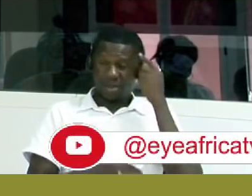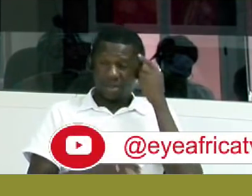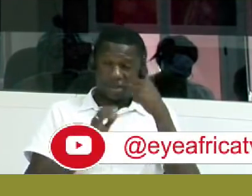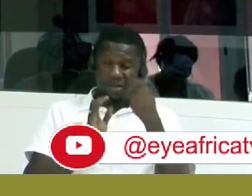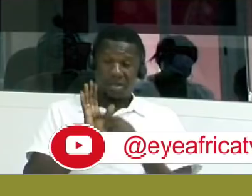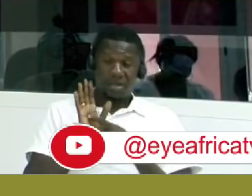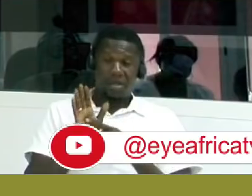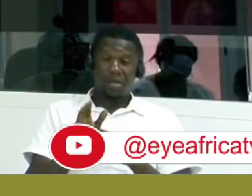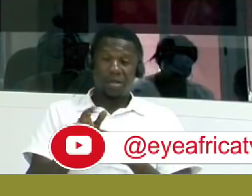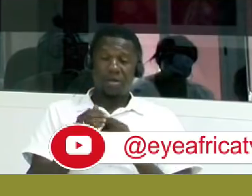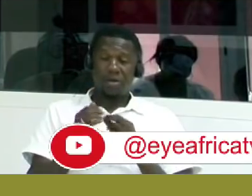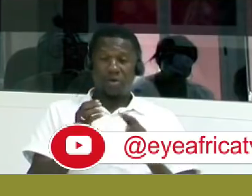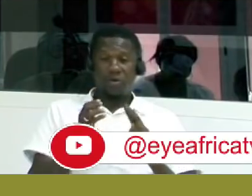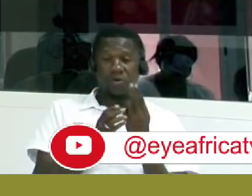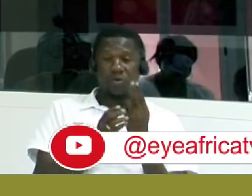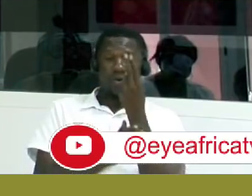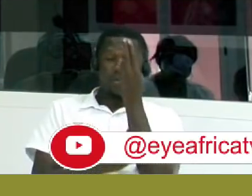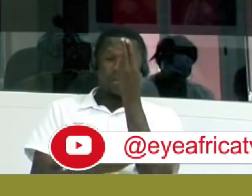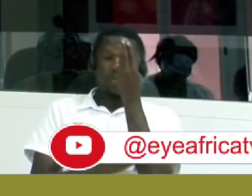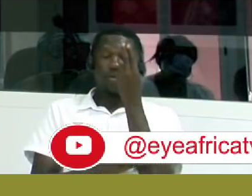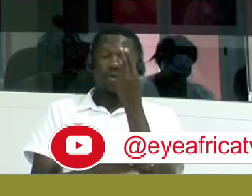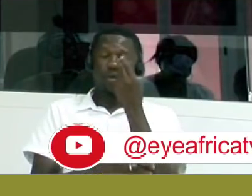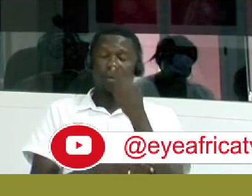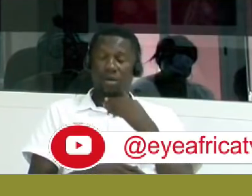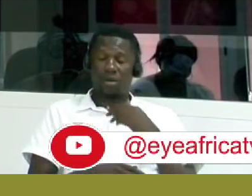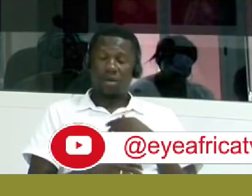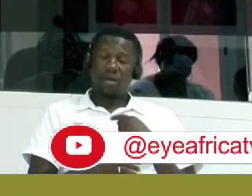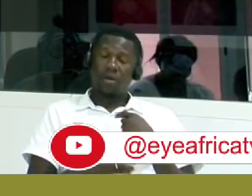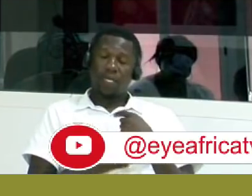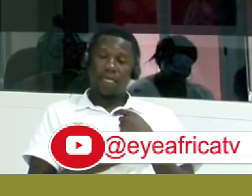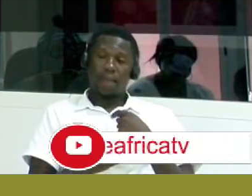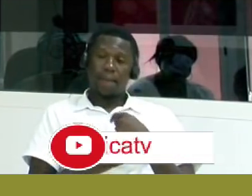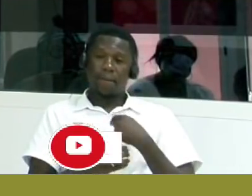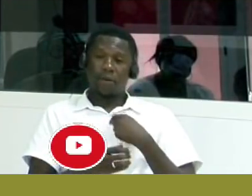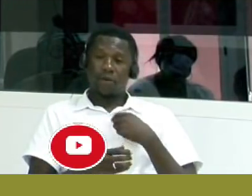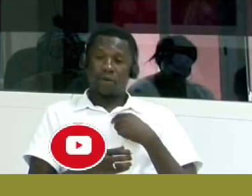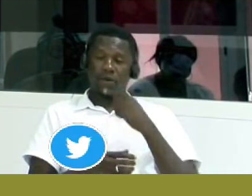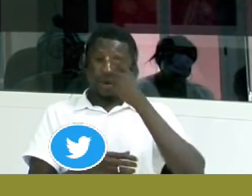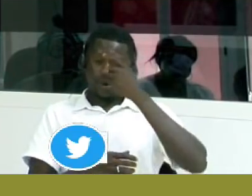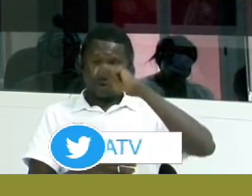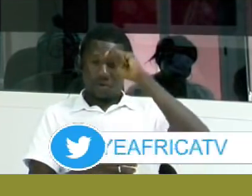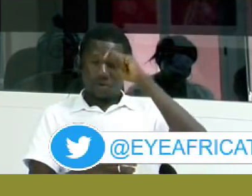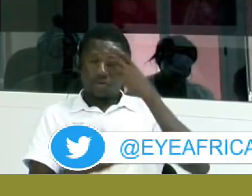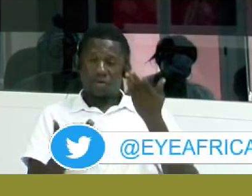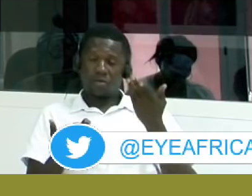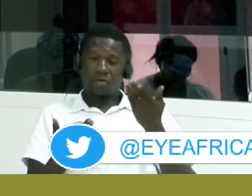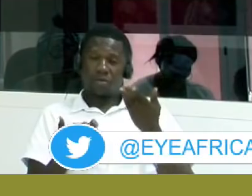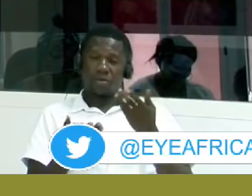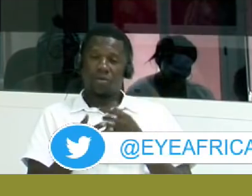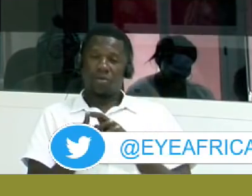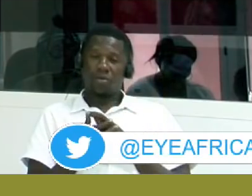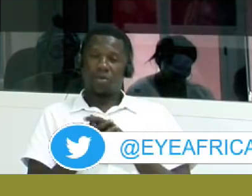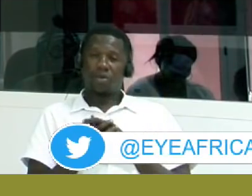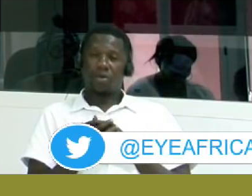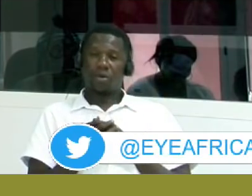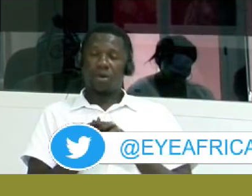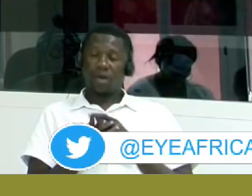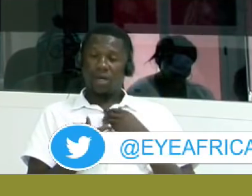up, I was a cub, and a